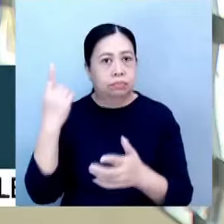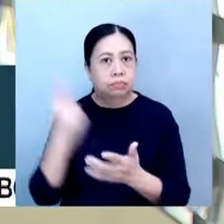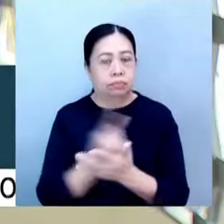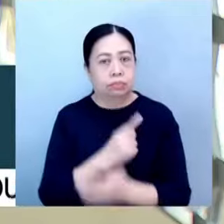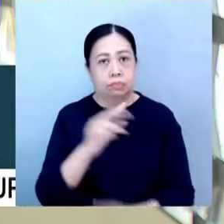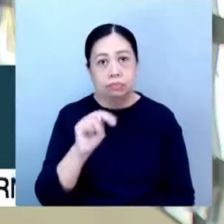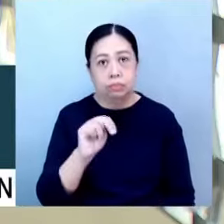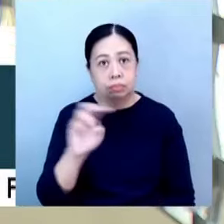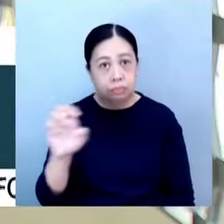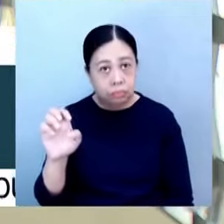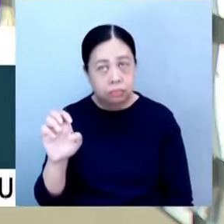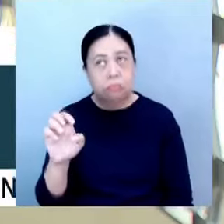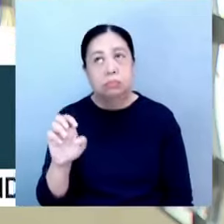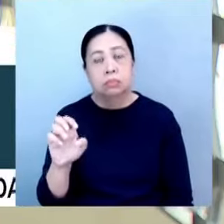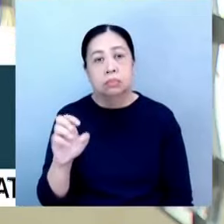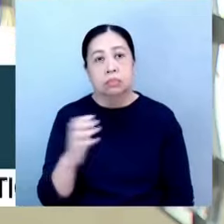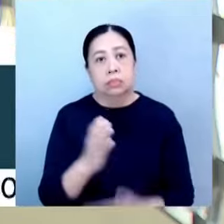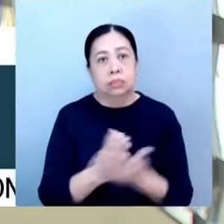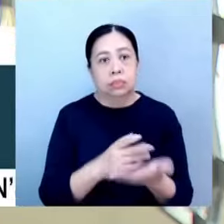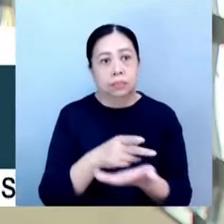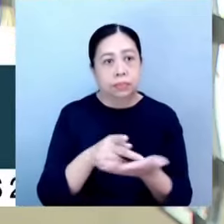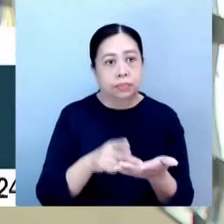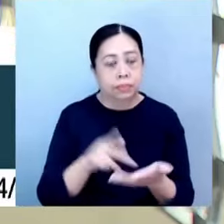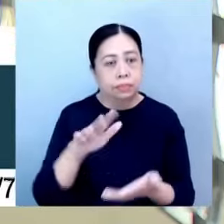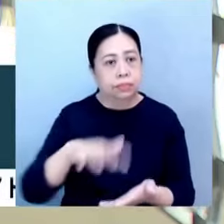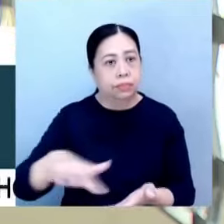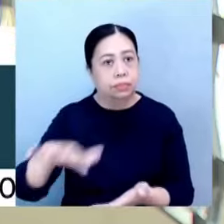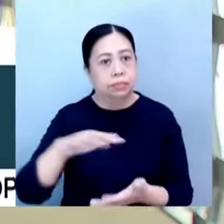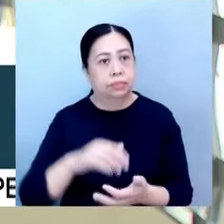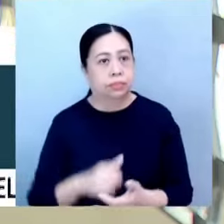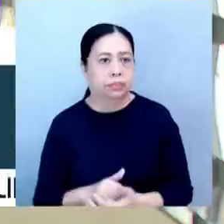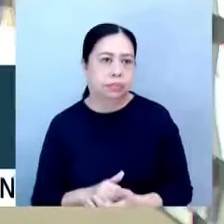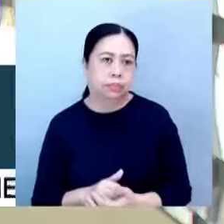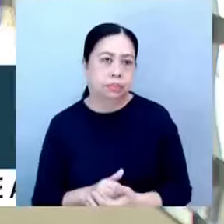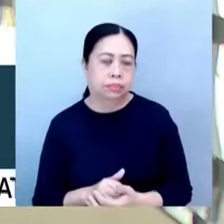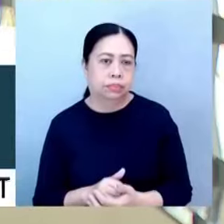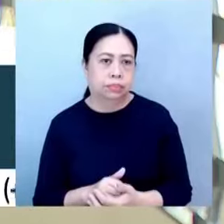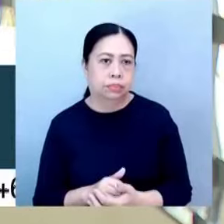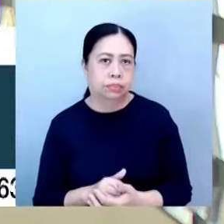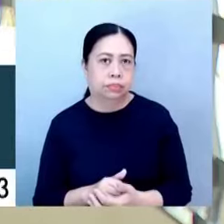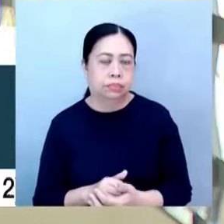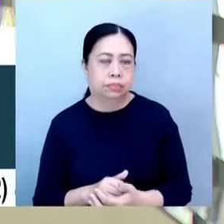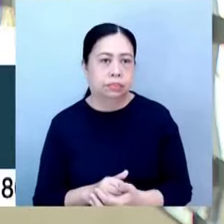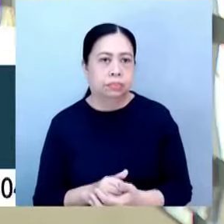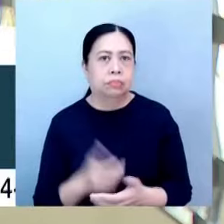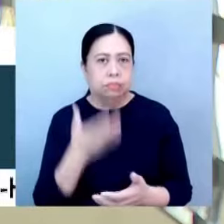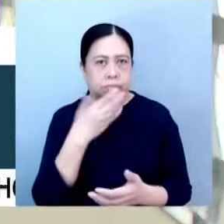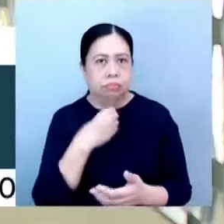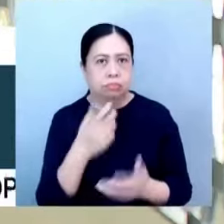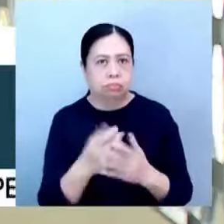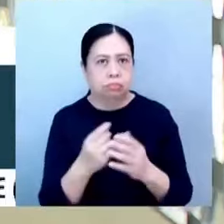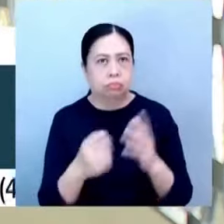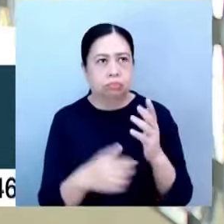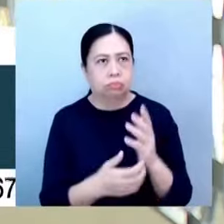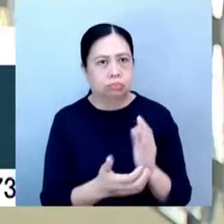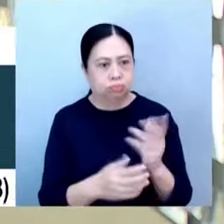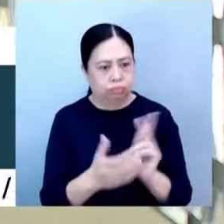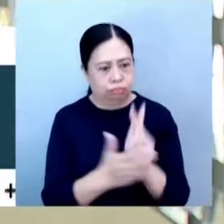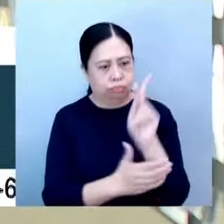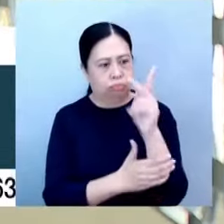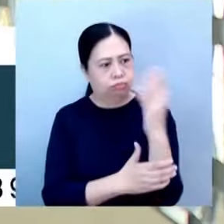Ecija, yung ibang portions dyan sa may pabalik, maganda yung tayo ng mga palo. Maganda yung,